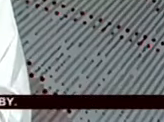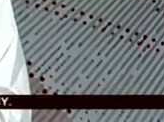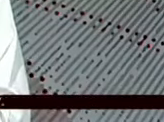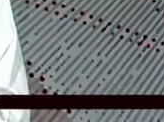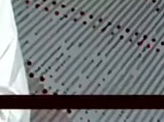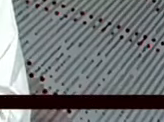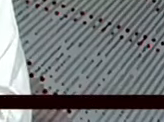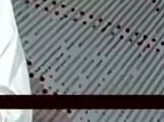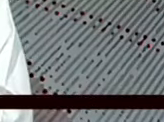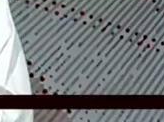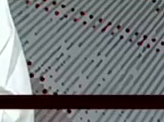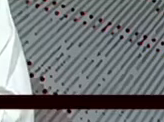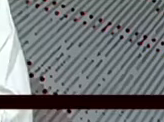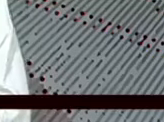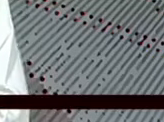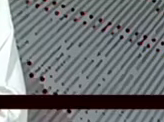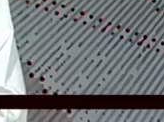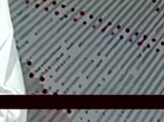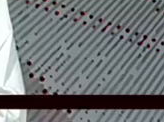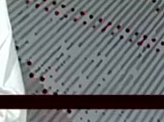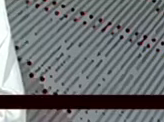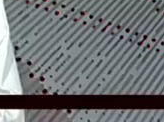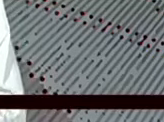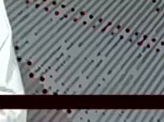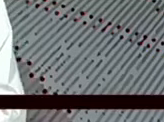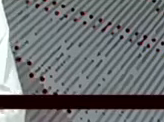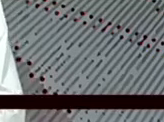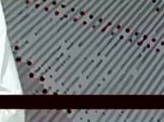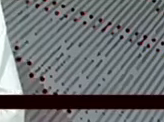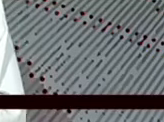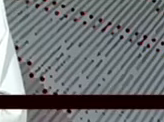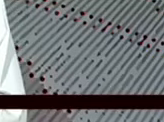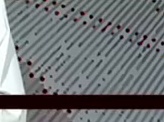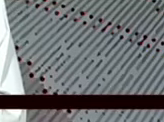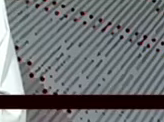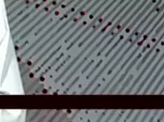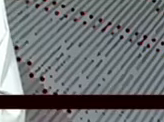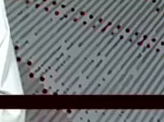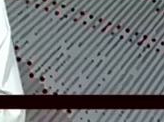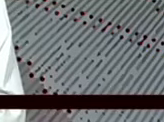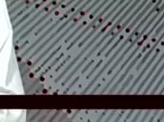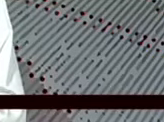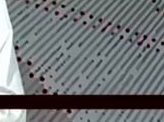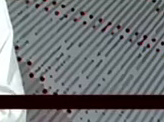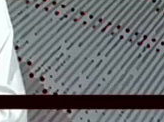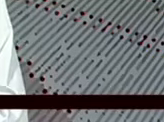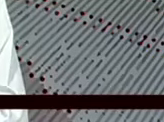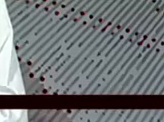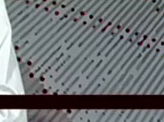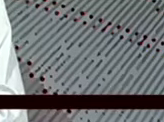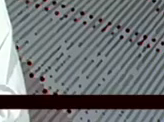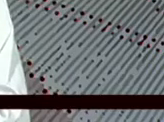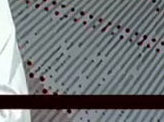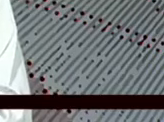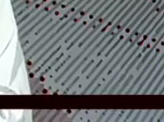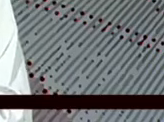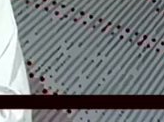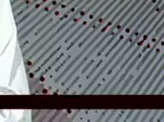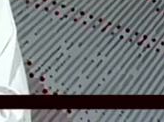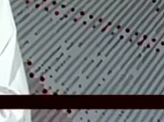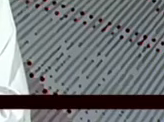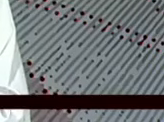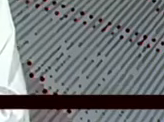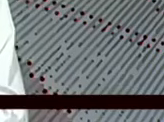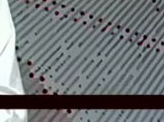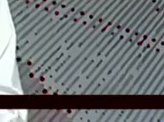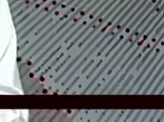hanibi kafo do min yalon ko fananka de maroke lillahi alay kafo ko khidmatul karim tuba ila bulo min be banko kan